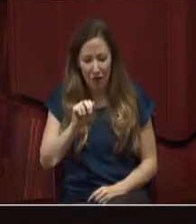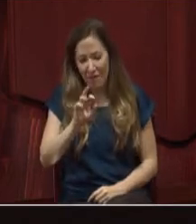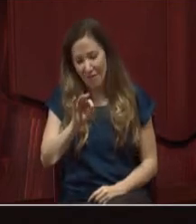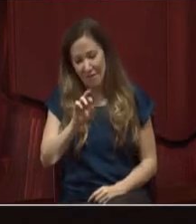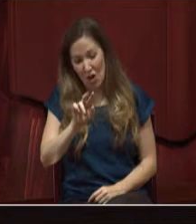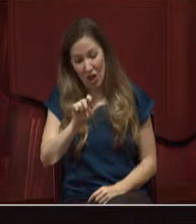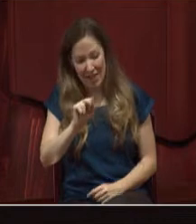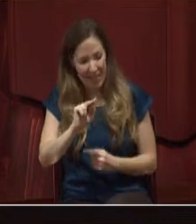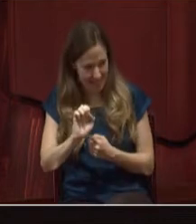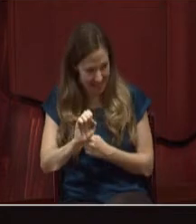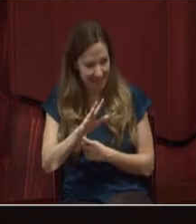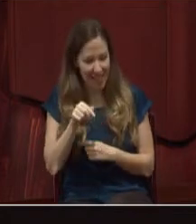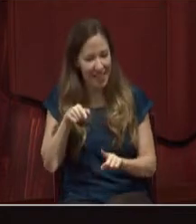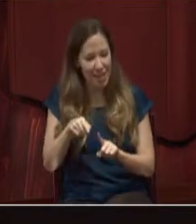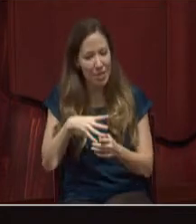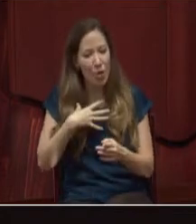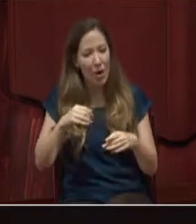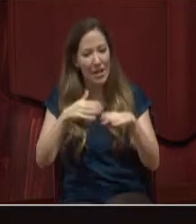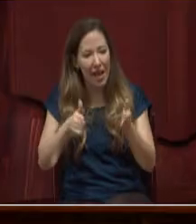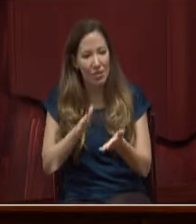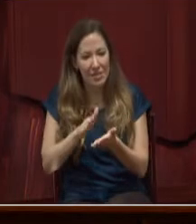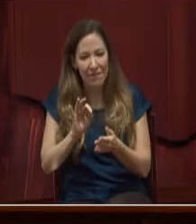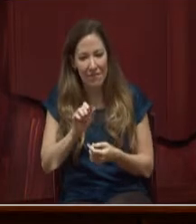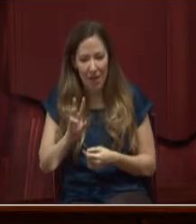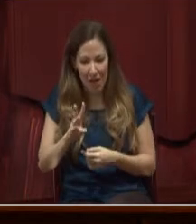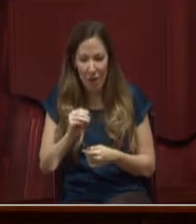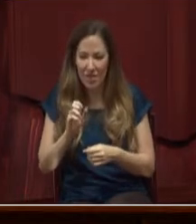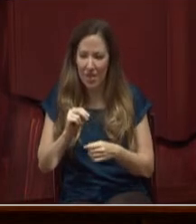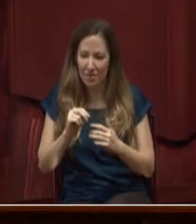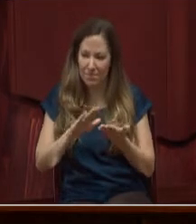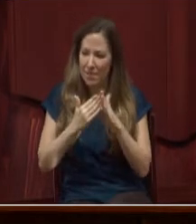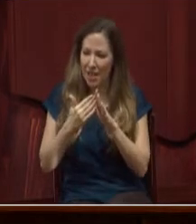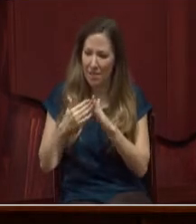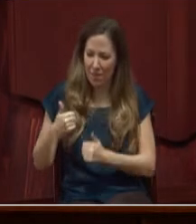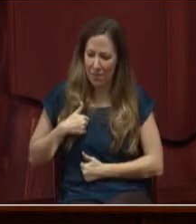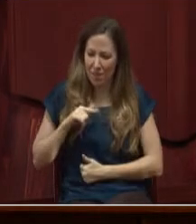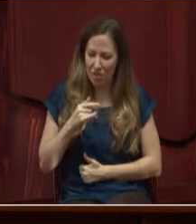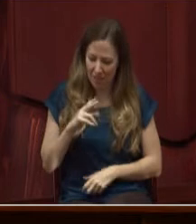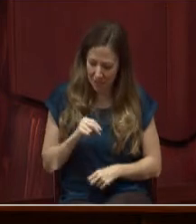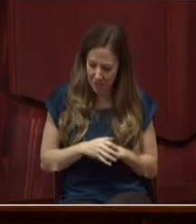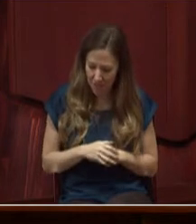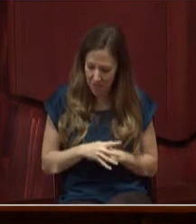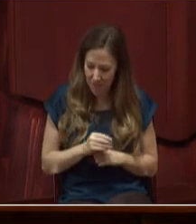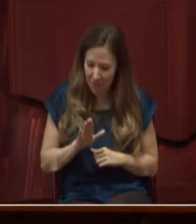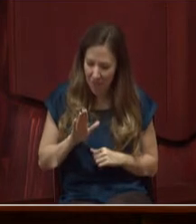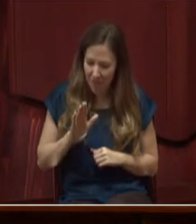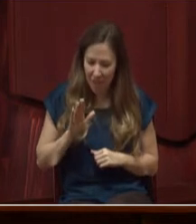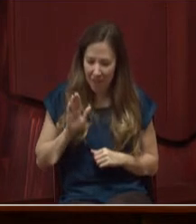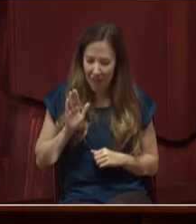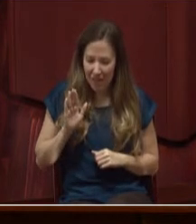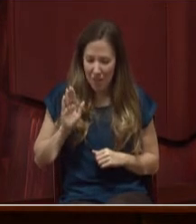initially as a White House fellow and then as the military liaison. But like Winston Lord, Bud McFarlane's brief quickly